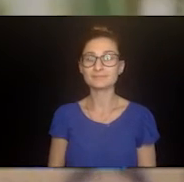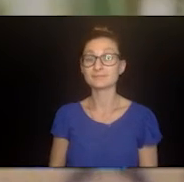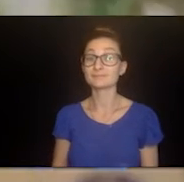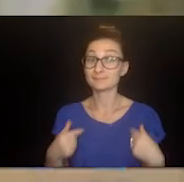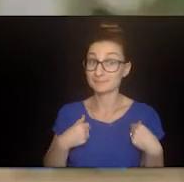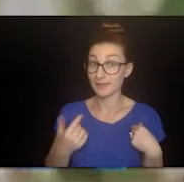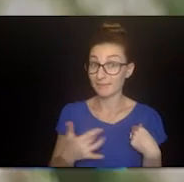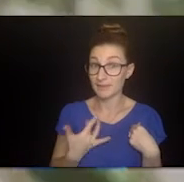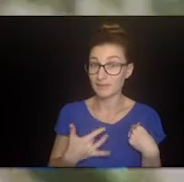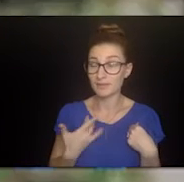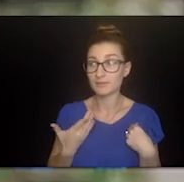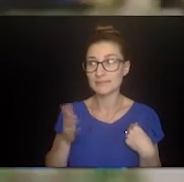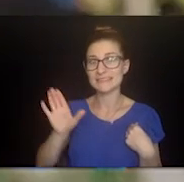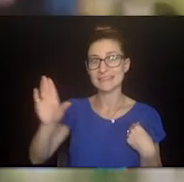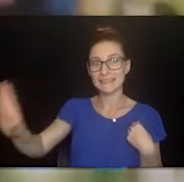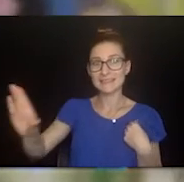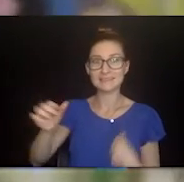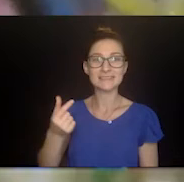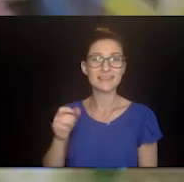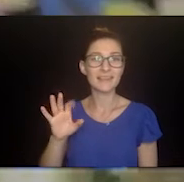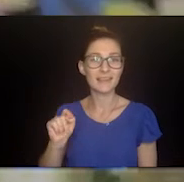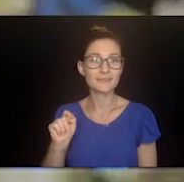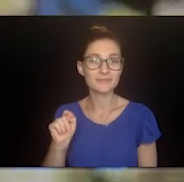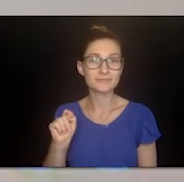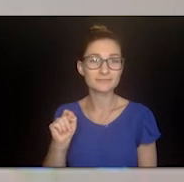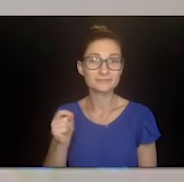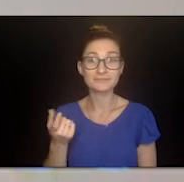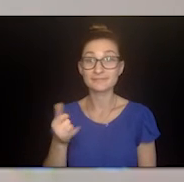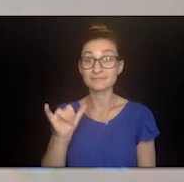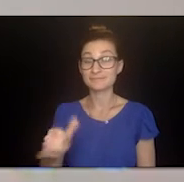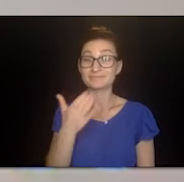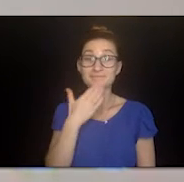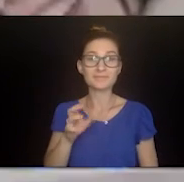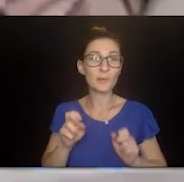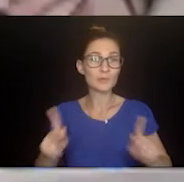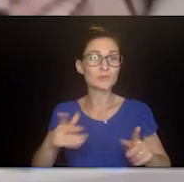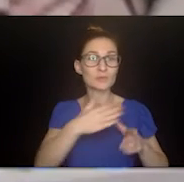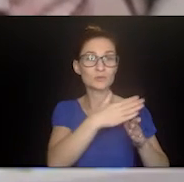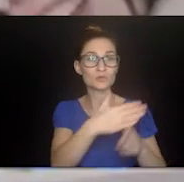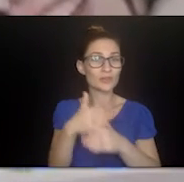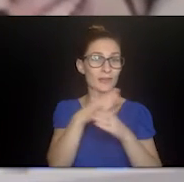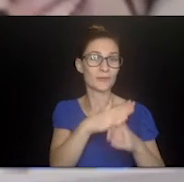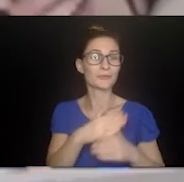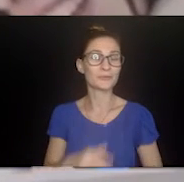one of his gifts of being here, so I think it's an opportunity for us to share it.